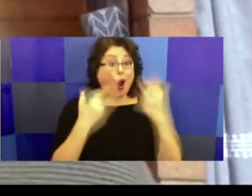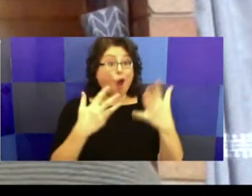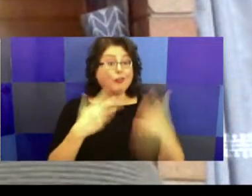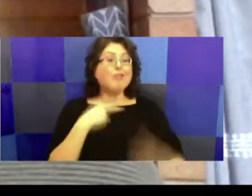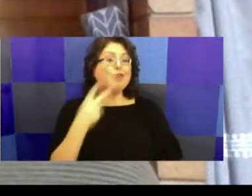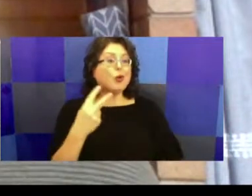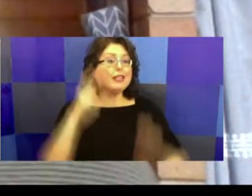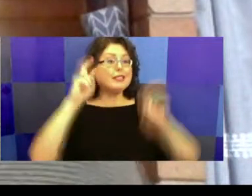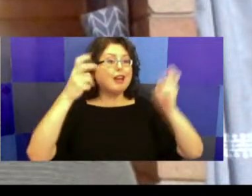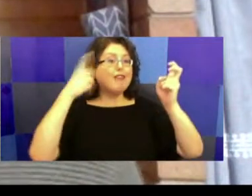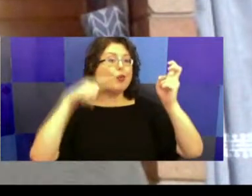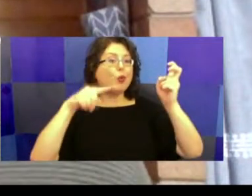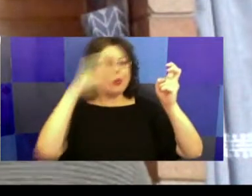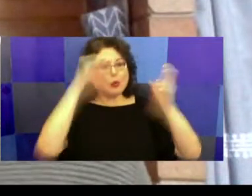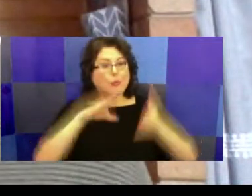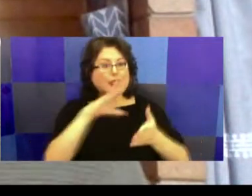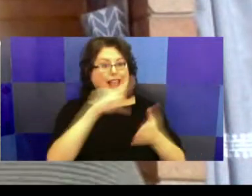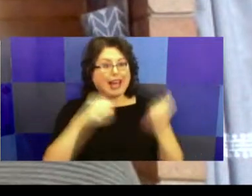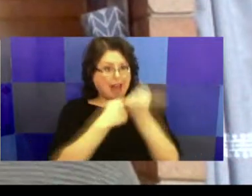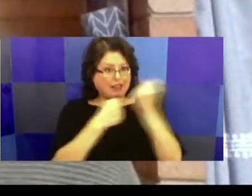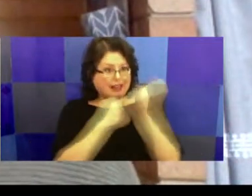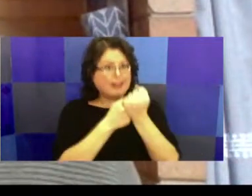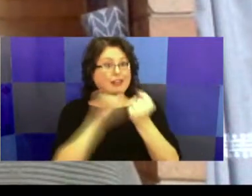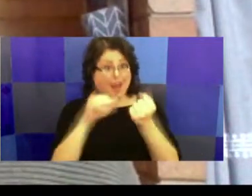and advocation in that form as well.